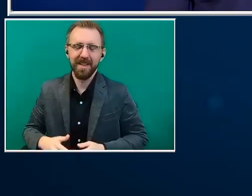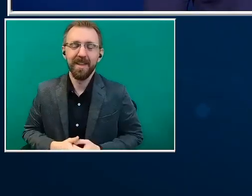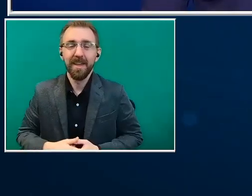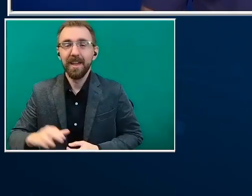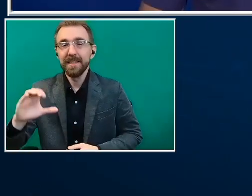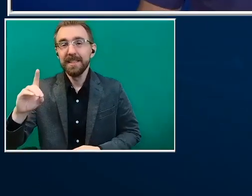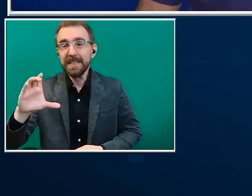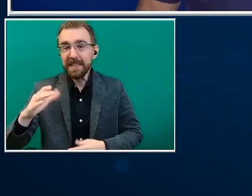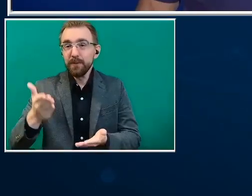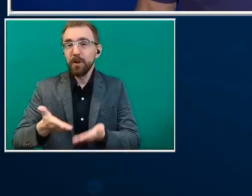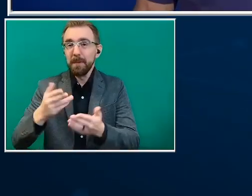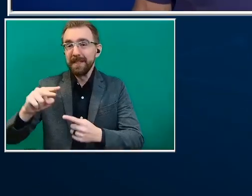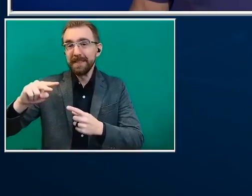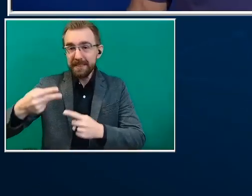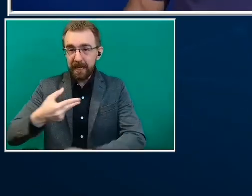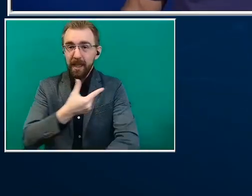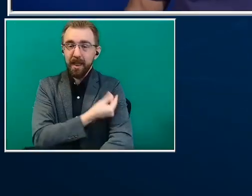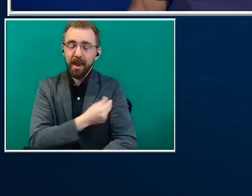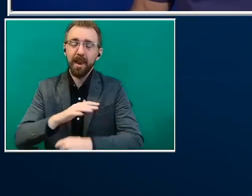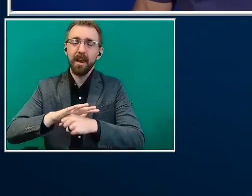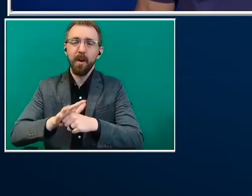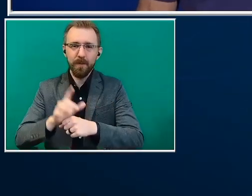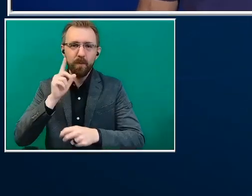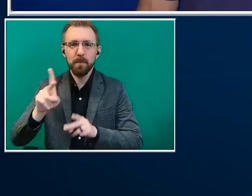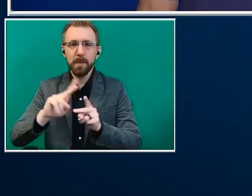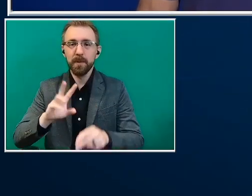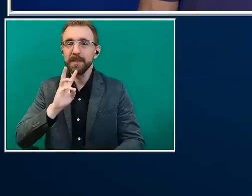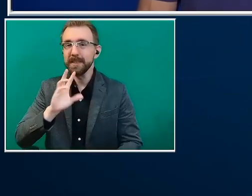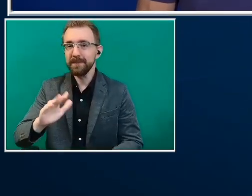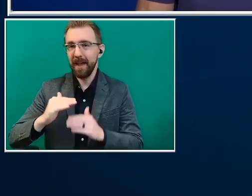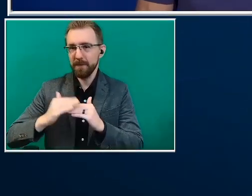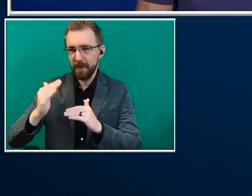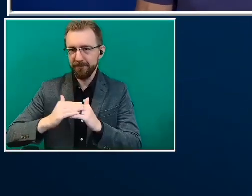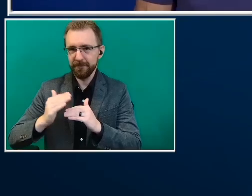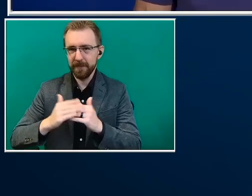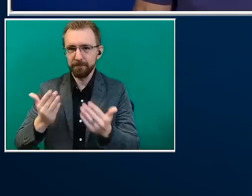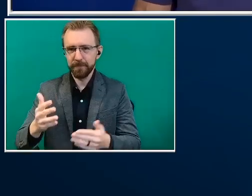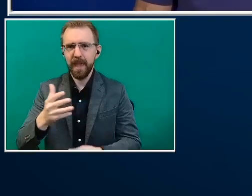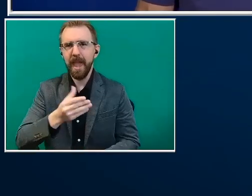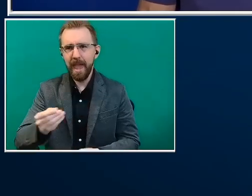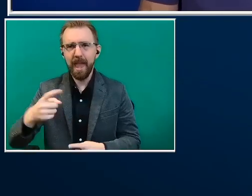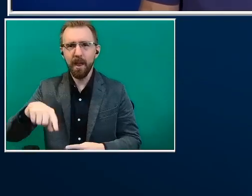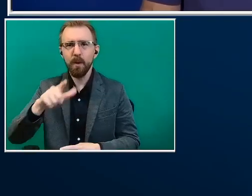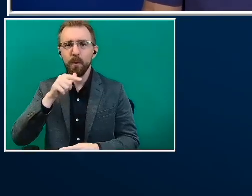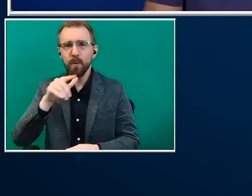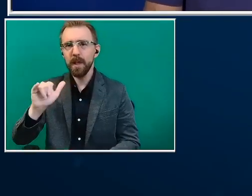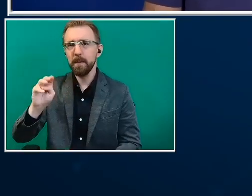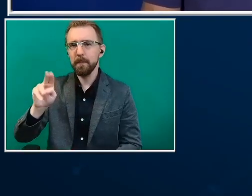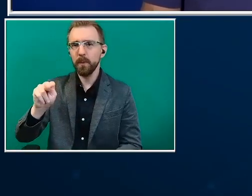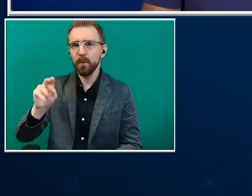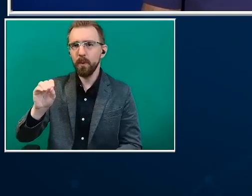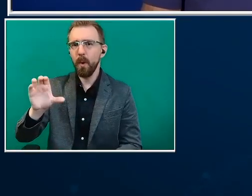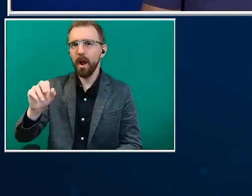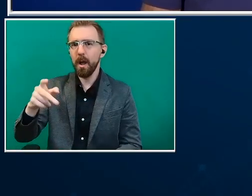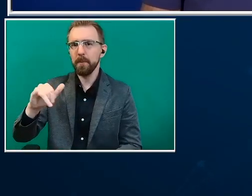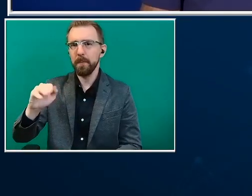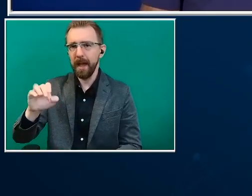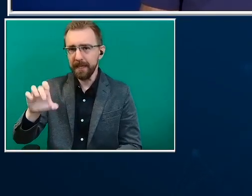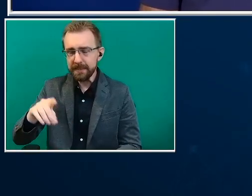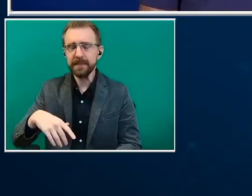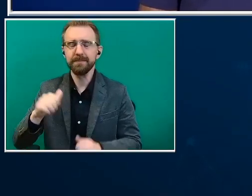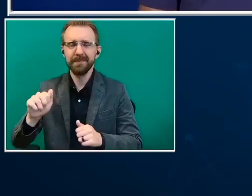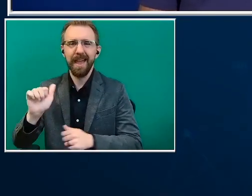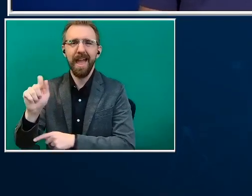second dose of the COVID shot for people who are age 65 and over and those who are immunocompromised. That should happen about 6 months after the first dose.